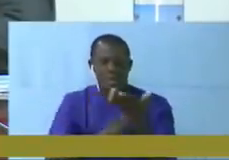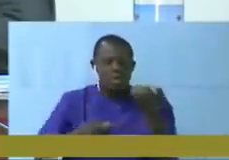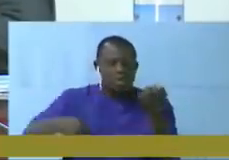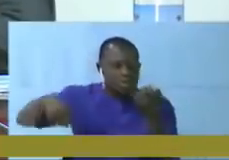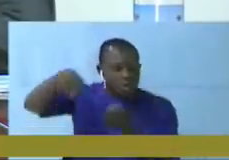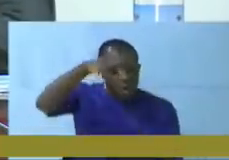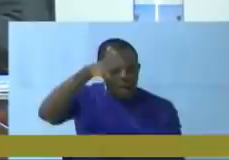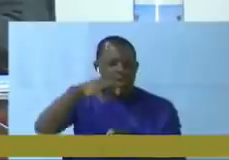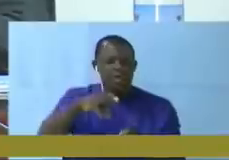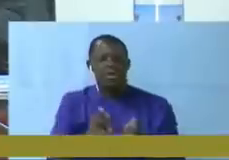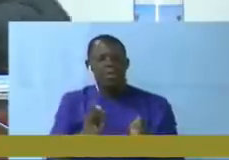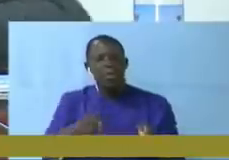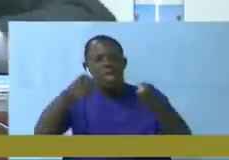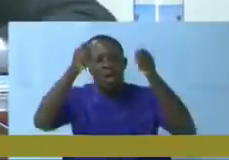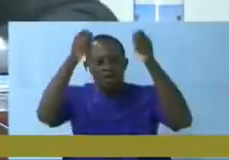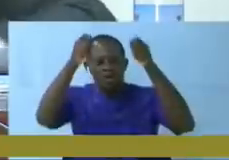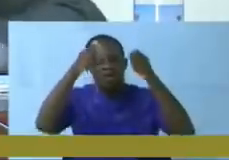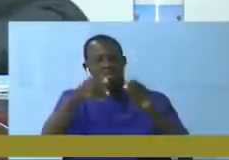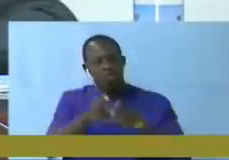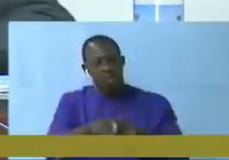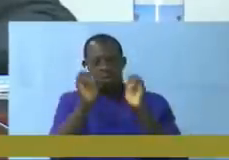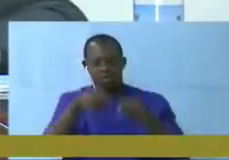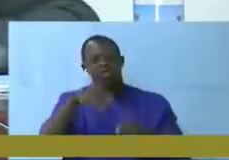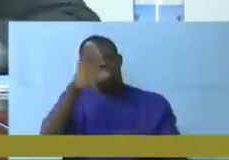fine. Thank you. Thank you.